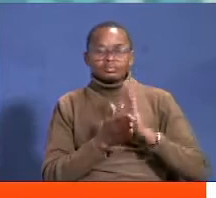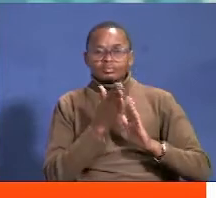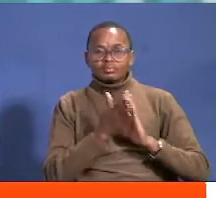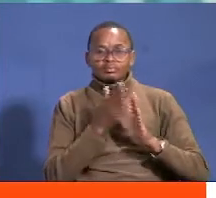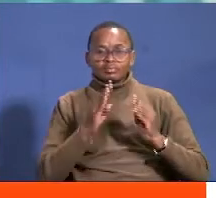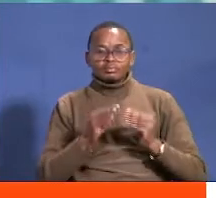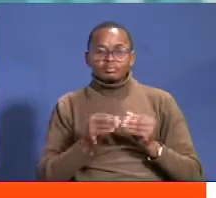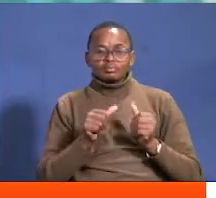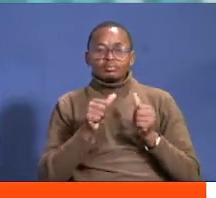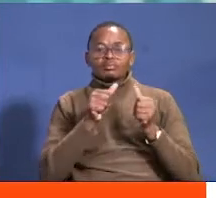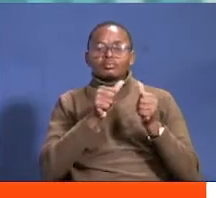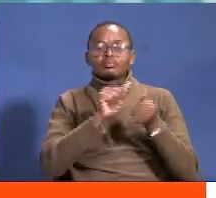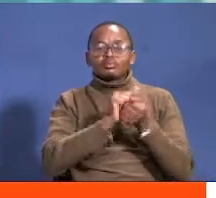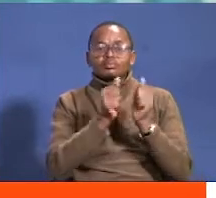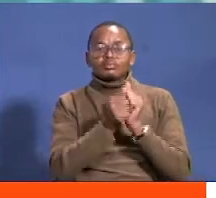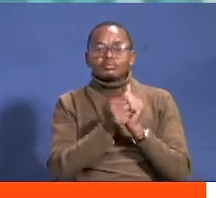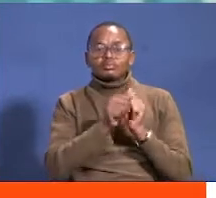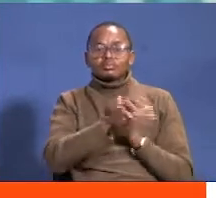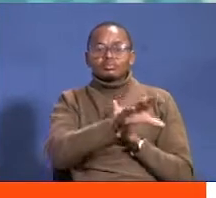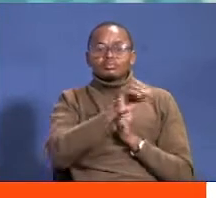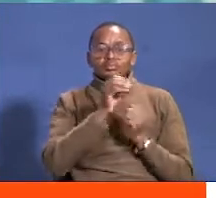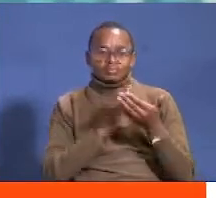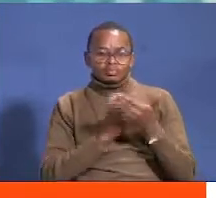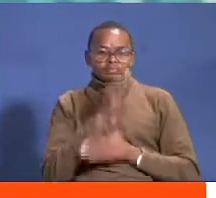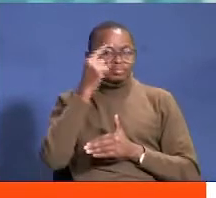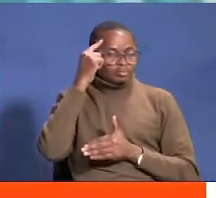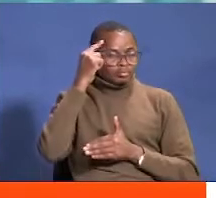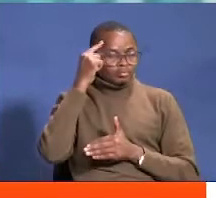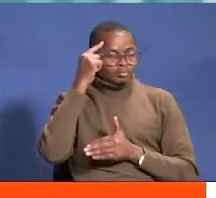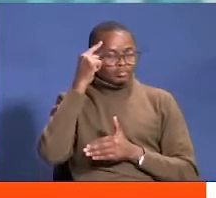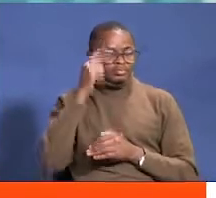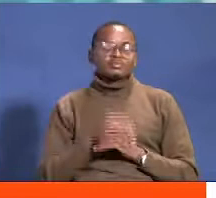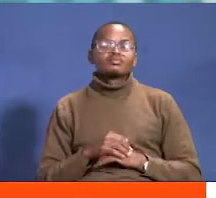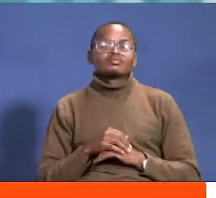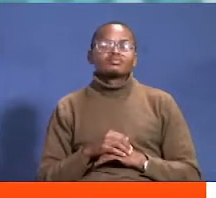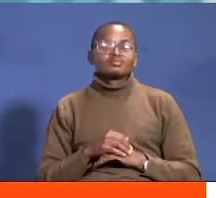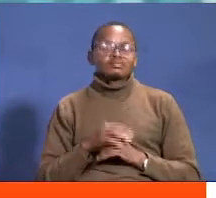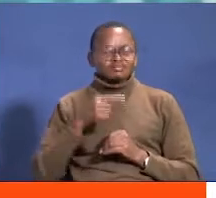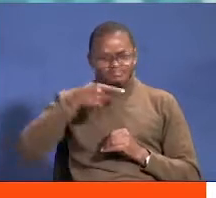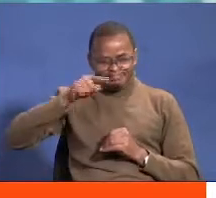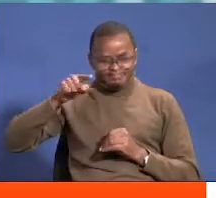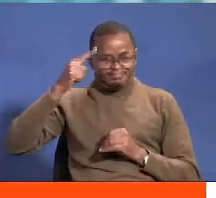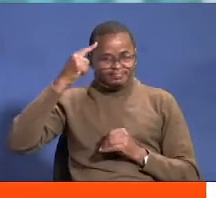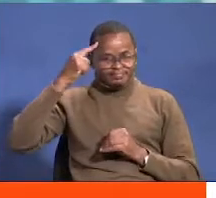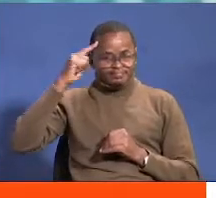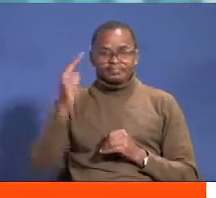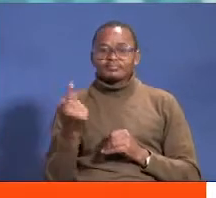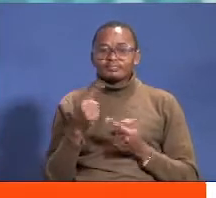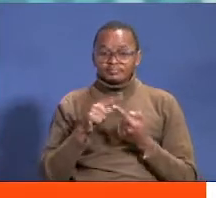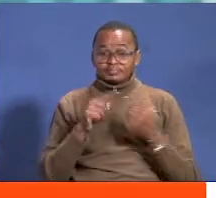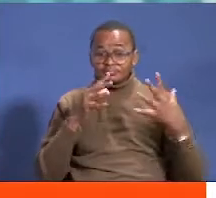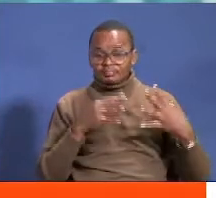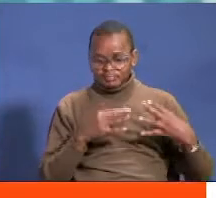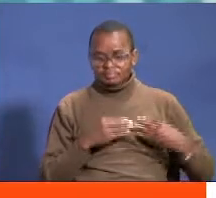to climate change is adopting the right mindset. Right. Right? Adopting the right mindset. First, we must